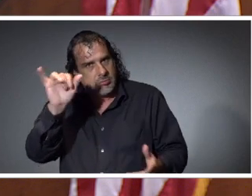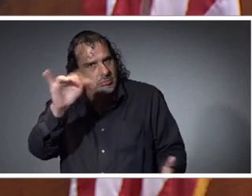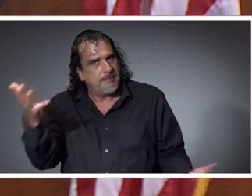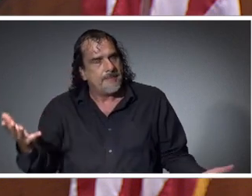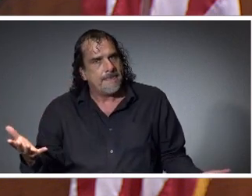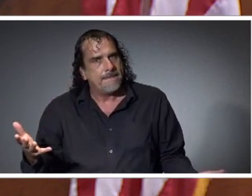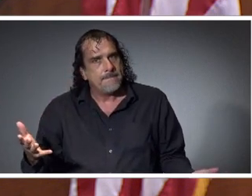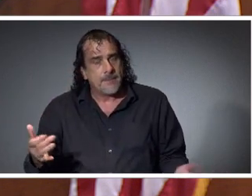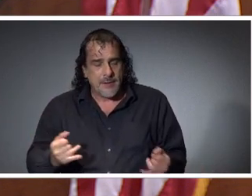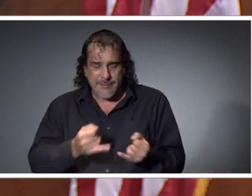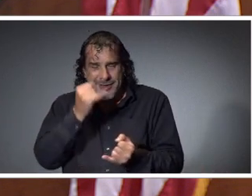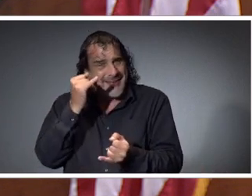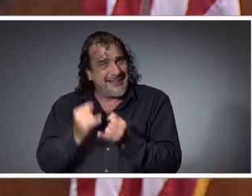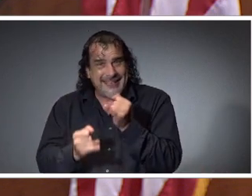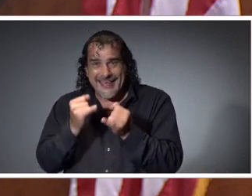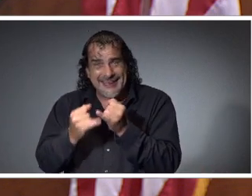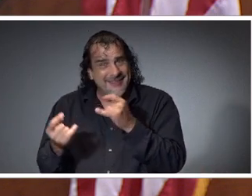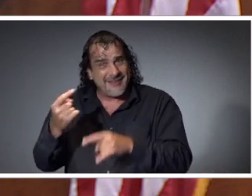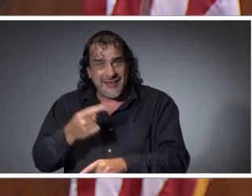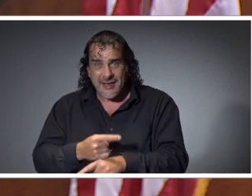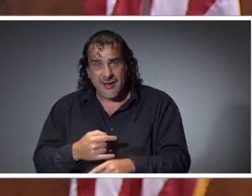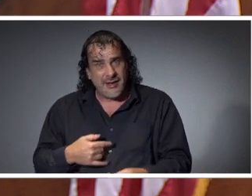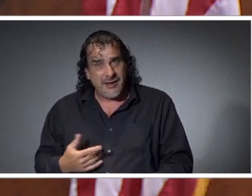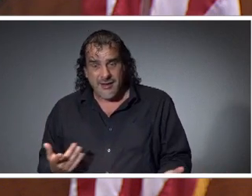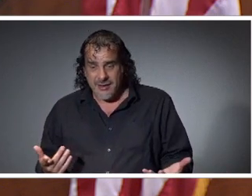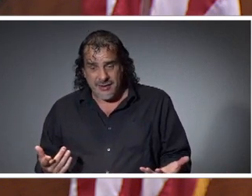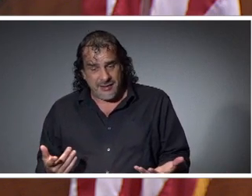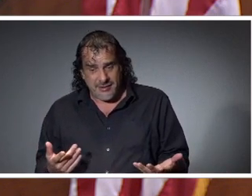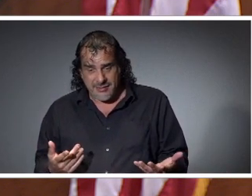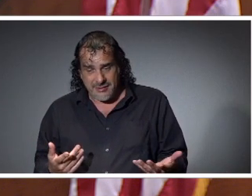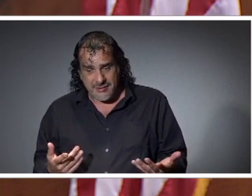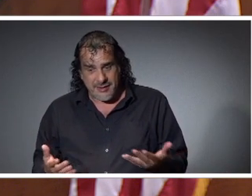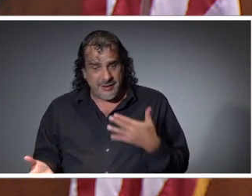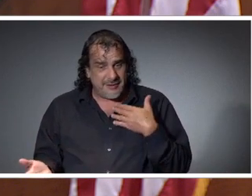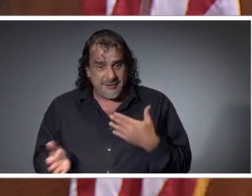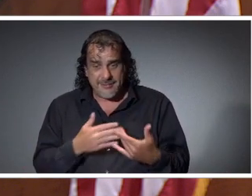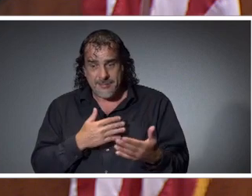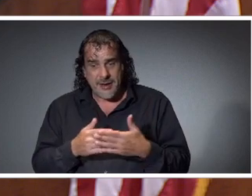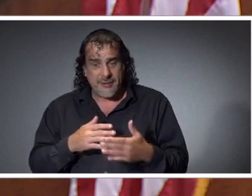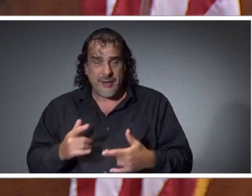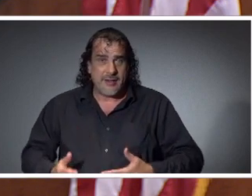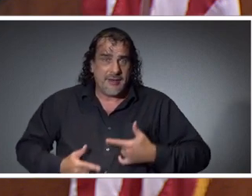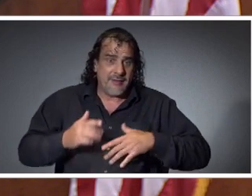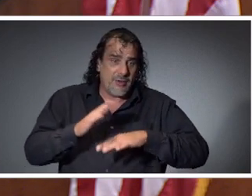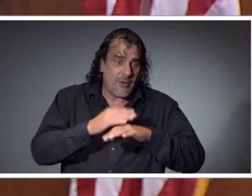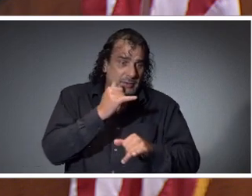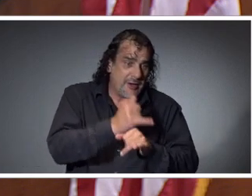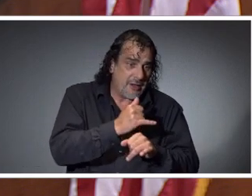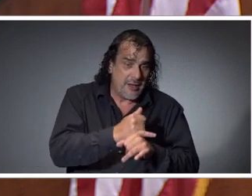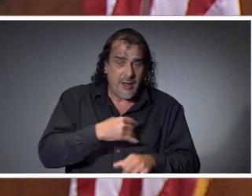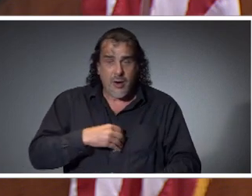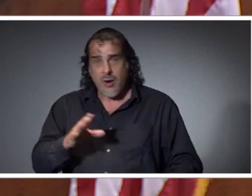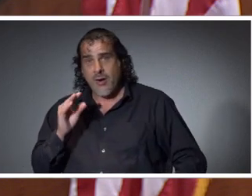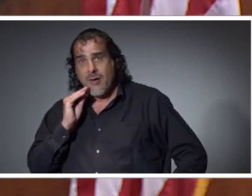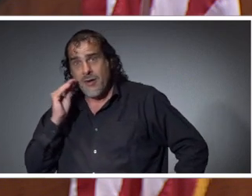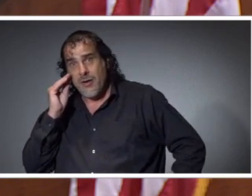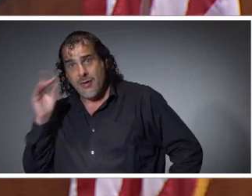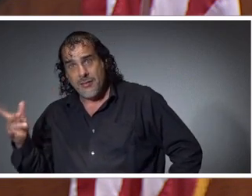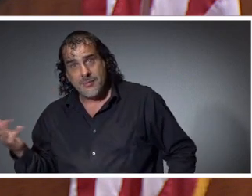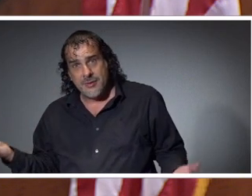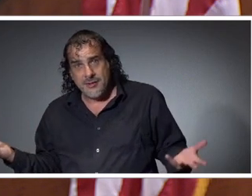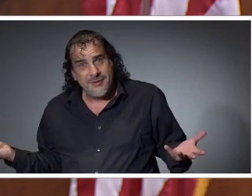know, it's a pretty monumental task whether kids are on their college campuses or if they're at home, to keep them, you know,